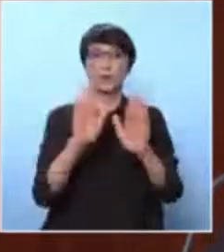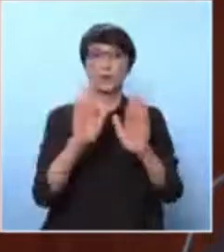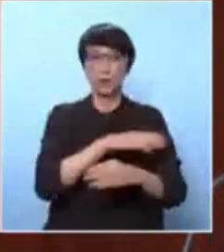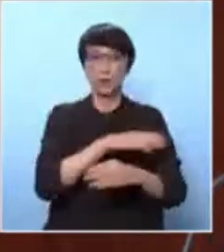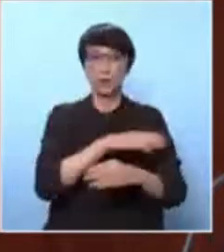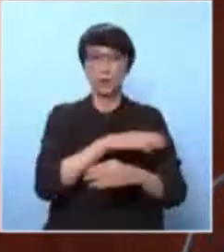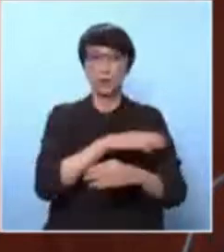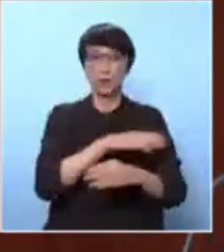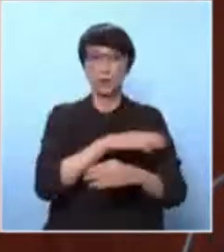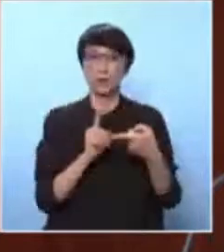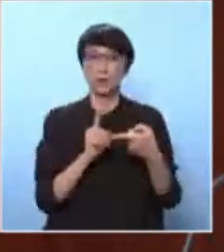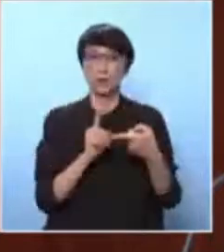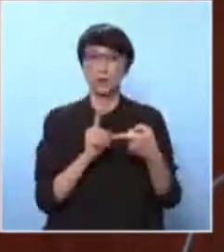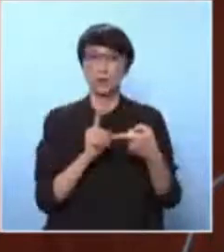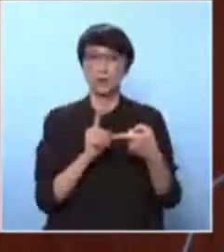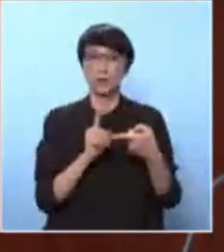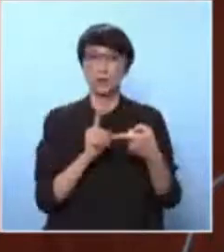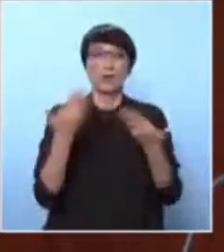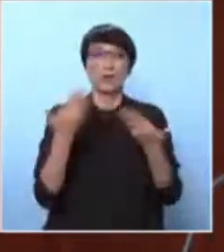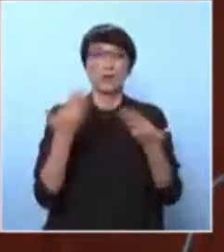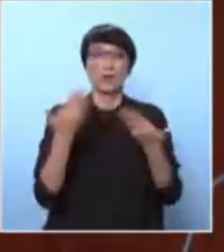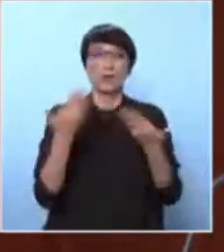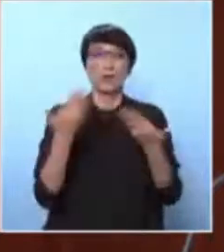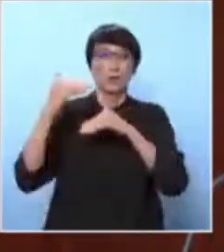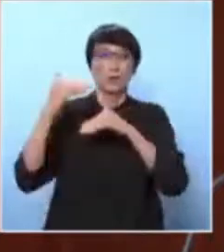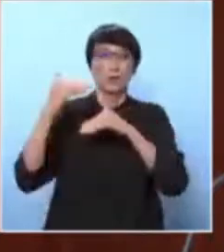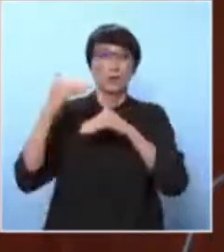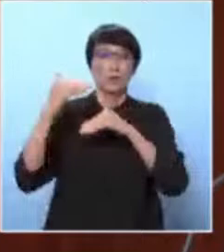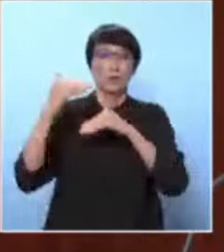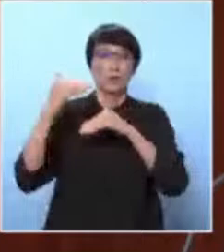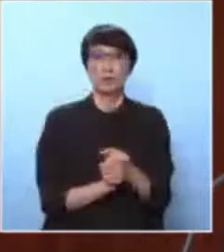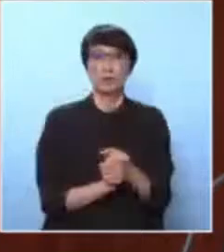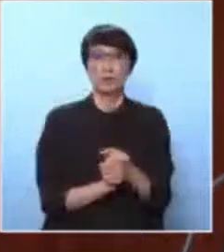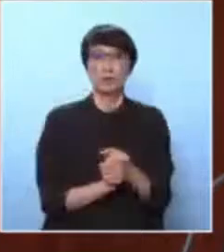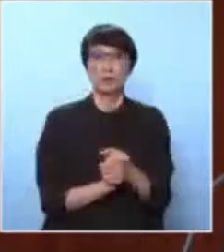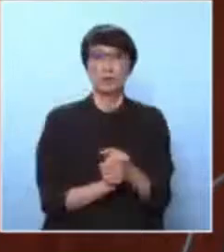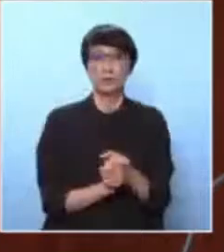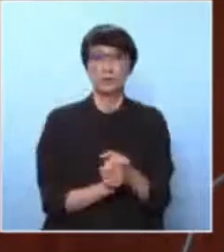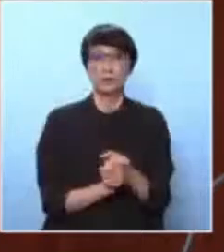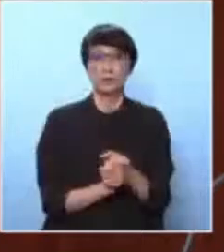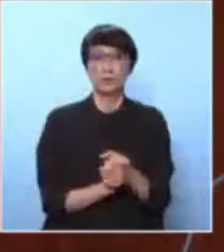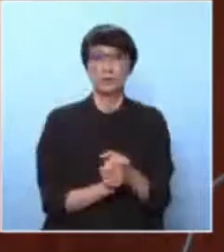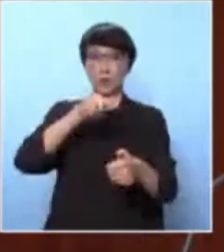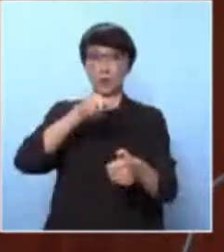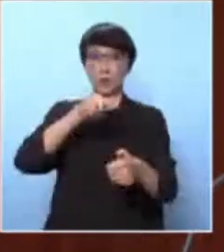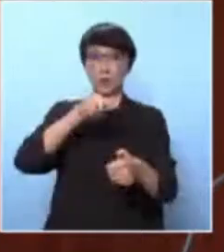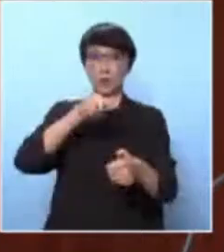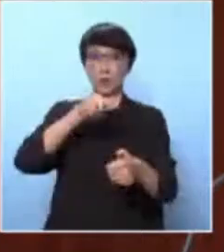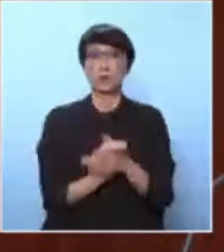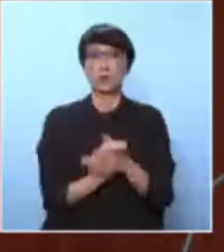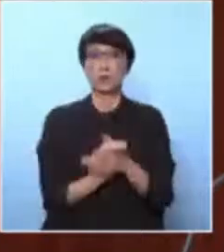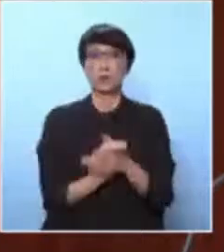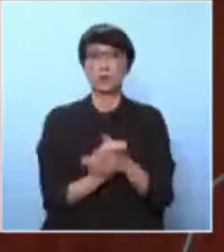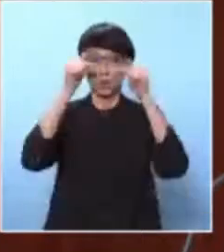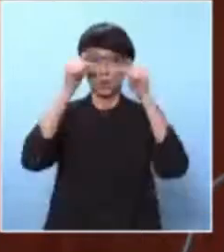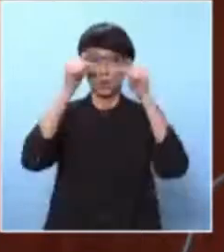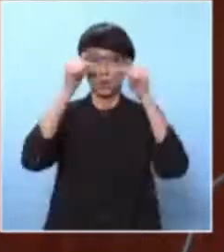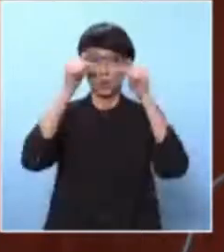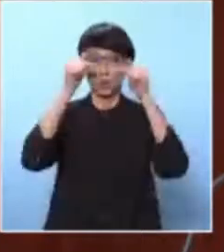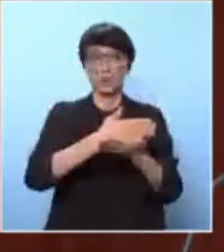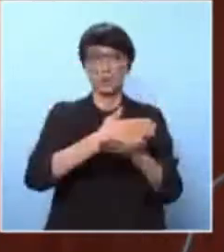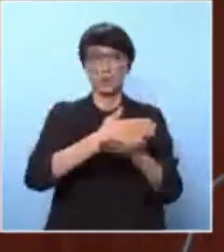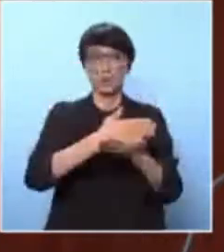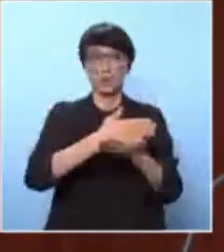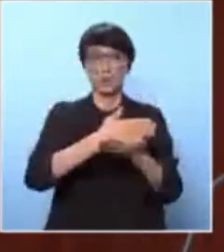up opportunities for cargo transport. Operating on a pilot basis, the HKIA Logistics Park set up by